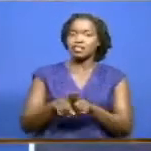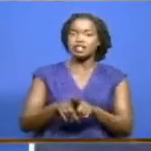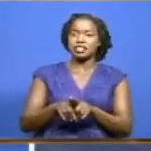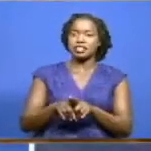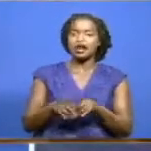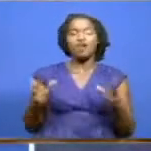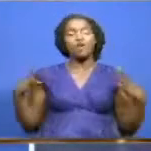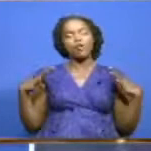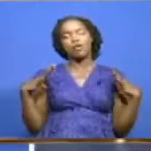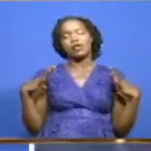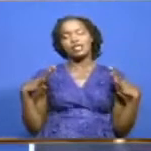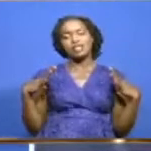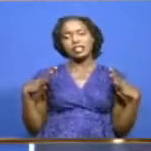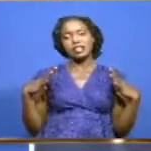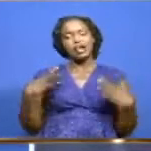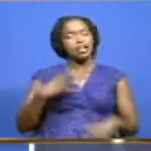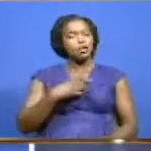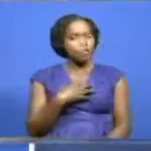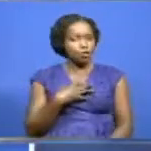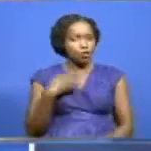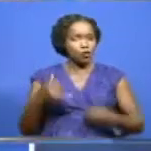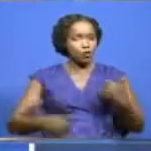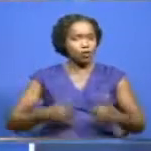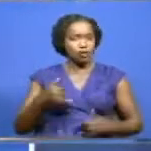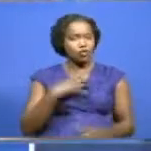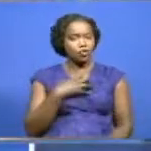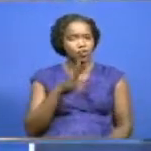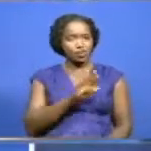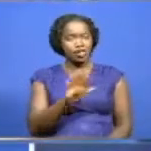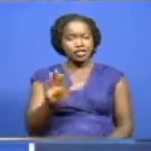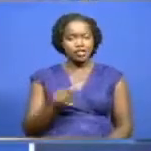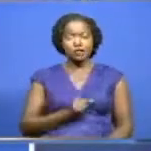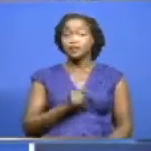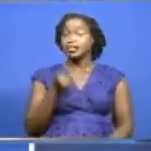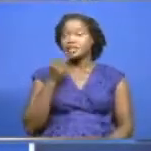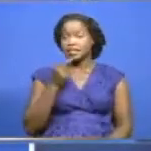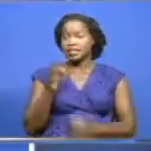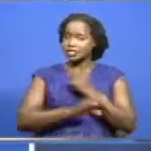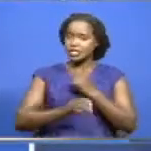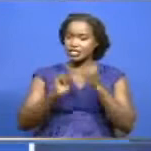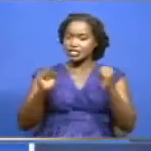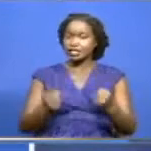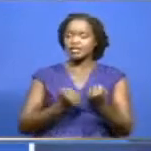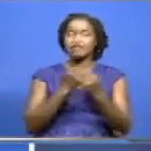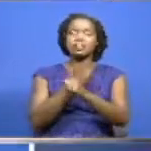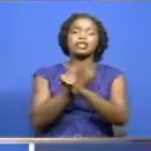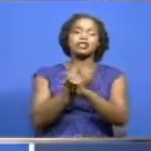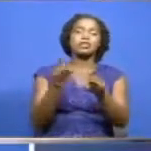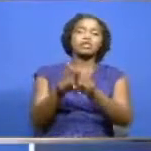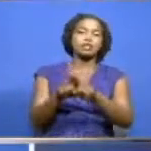on holiday or are on leave can enjoy their leave. The CS revealing that the country was safe and secure owing it to